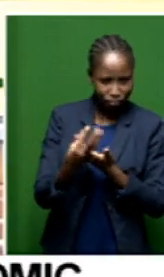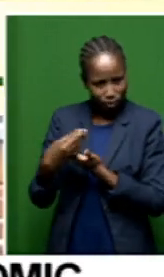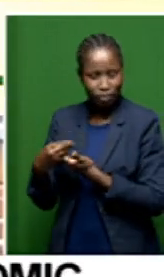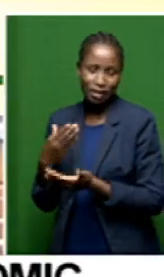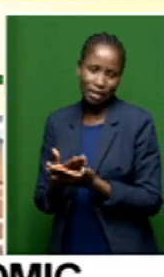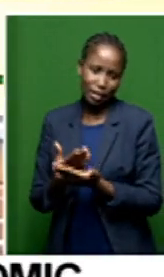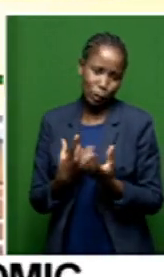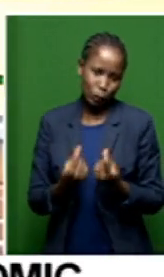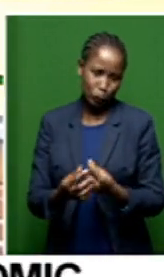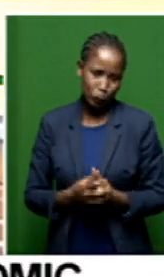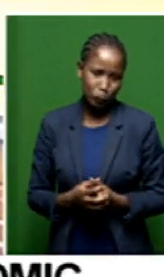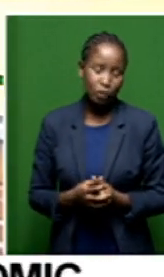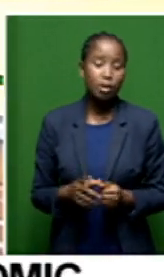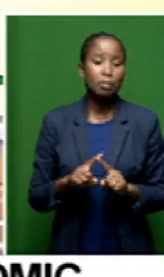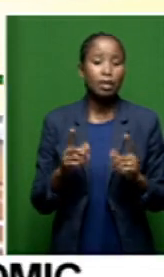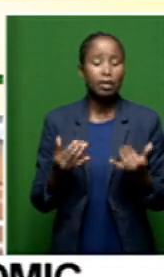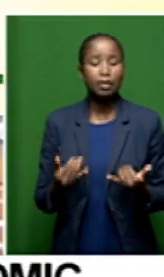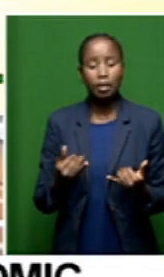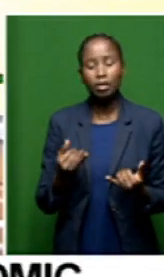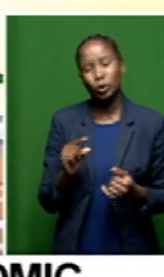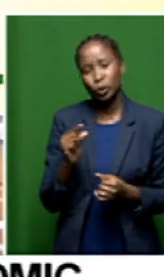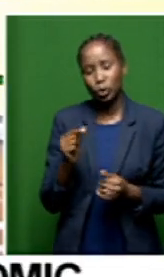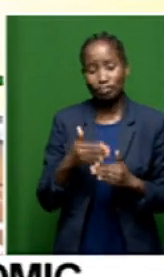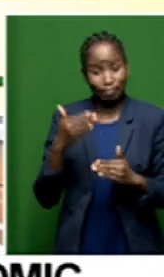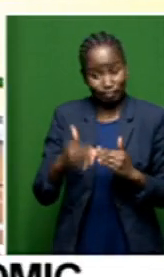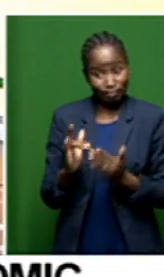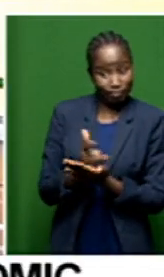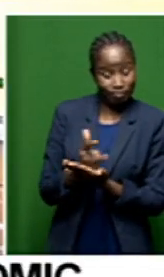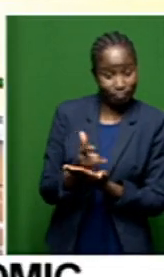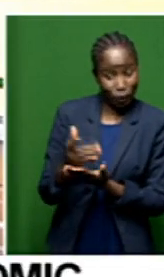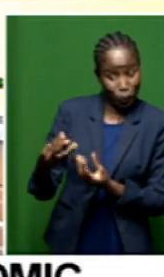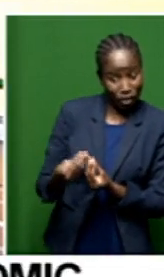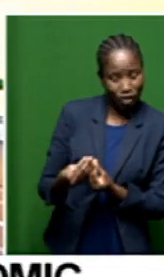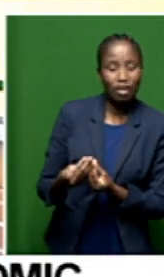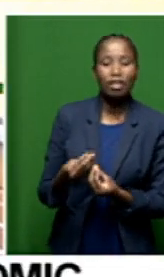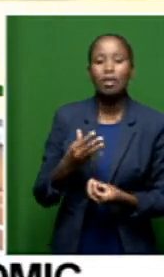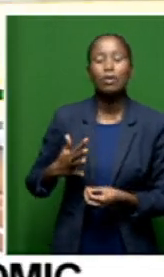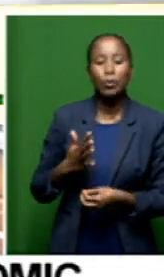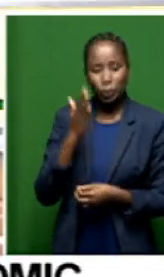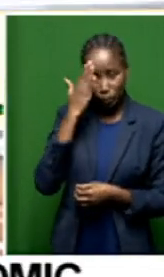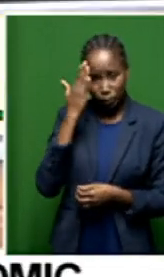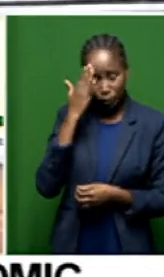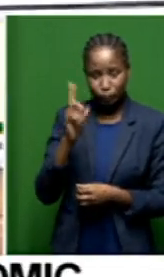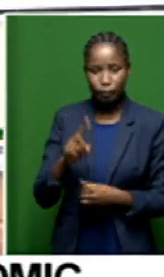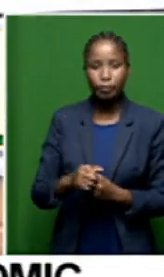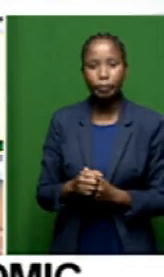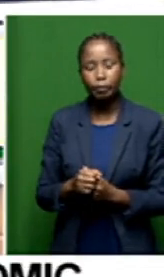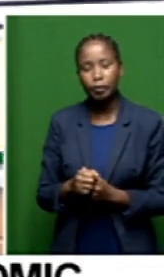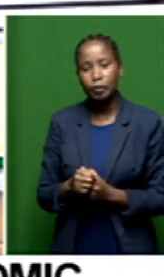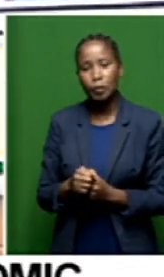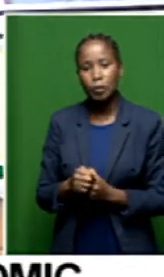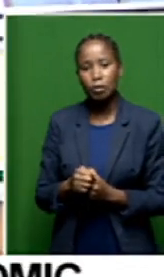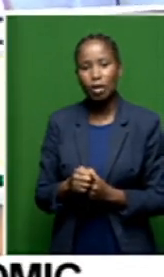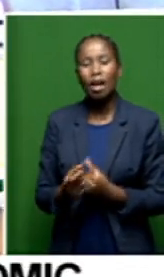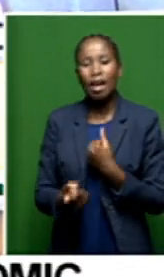that. Just as we sort of get to the end of this conversation, I just want to find out, I brought out very briefly the